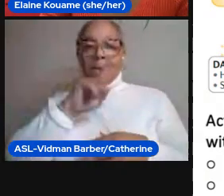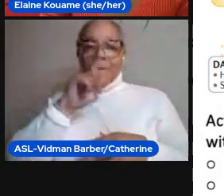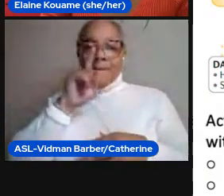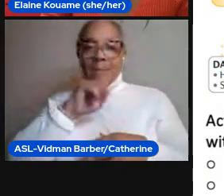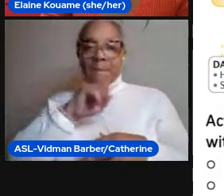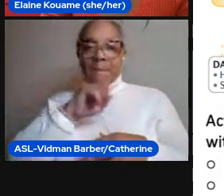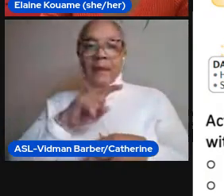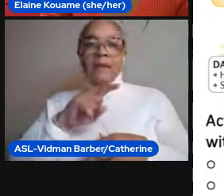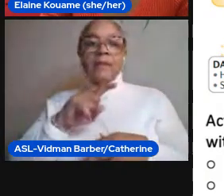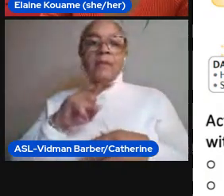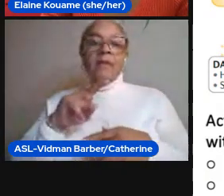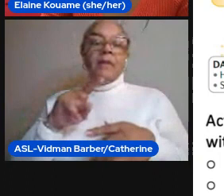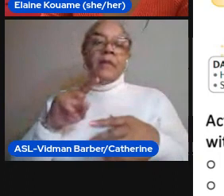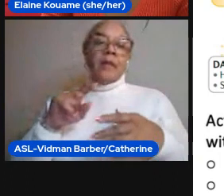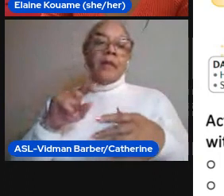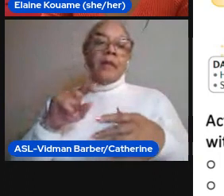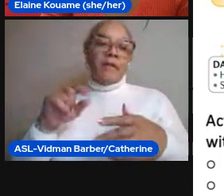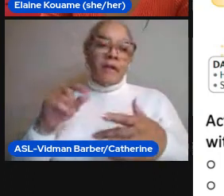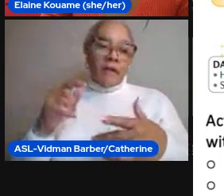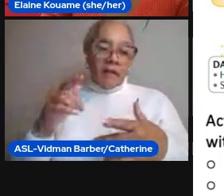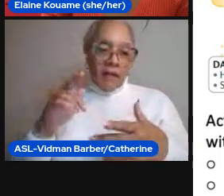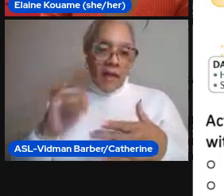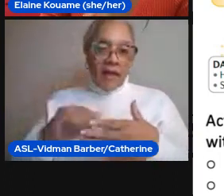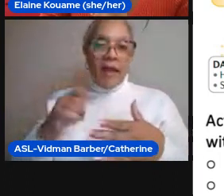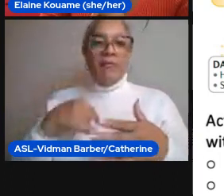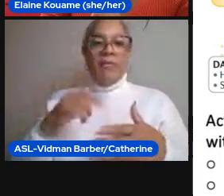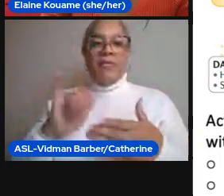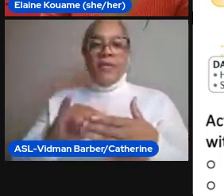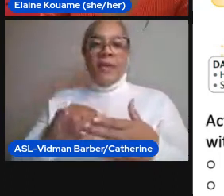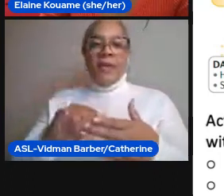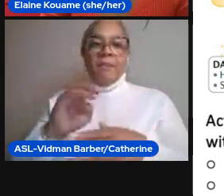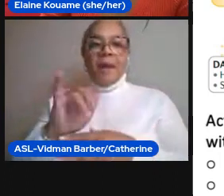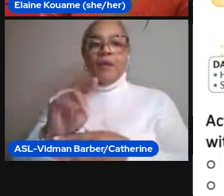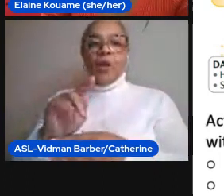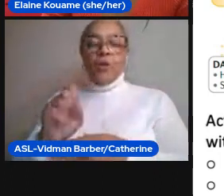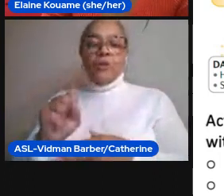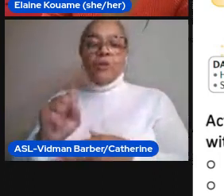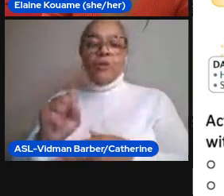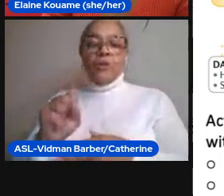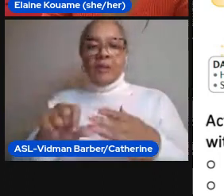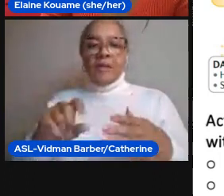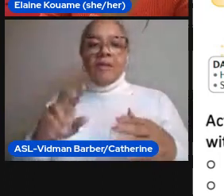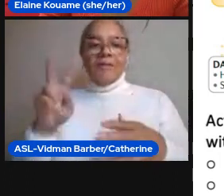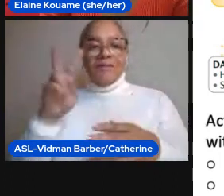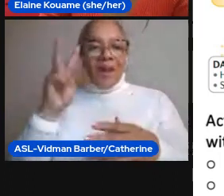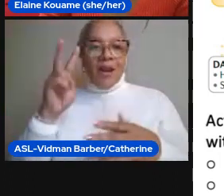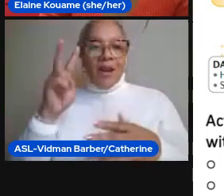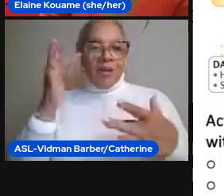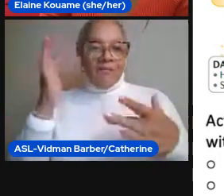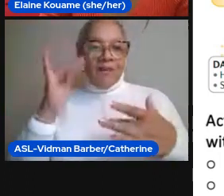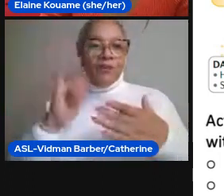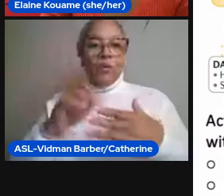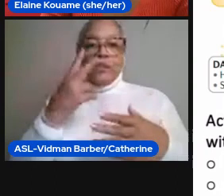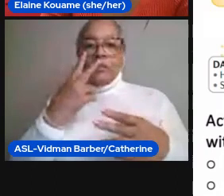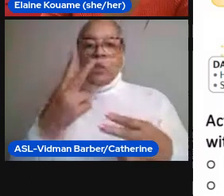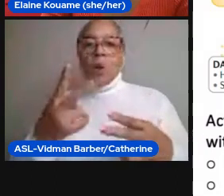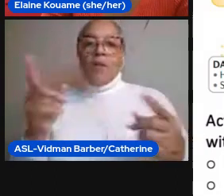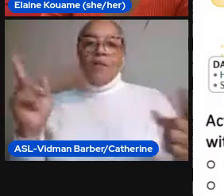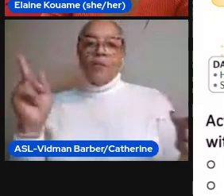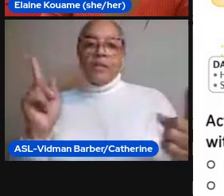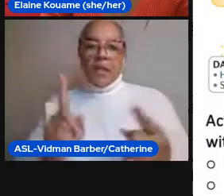undergo necroptosis upon viral infection, and we saw kind of a similar phenotype. We saw like this reduction in